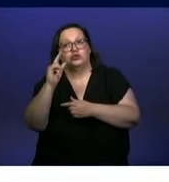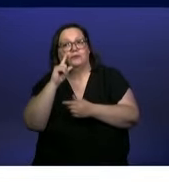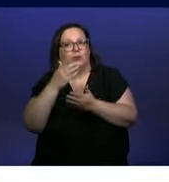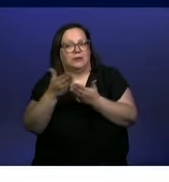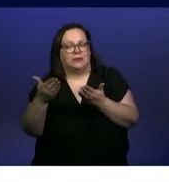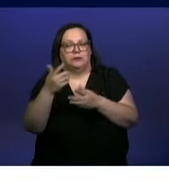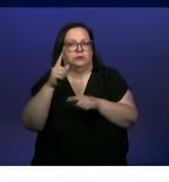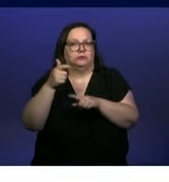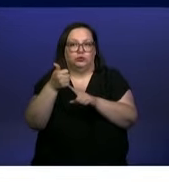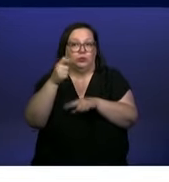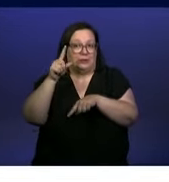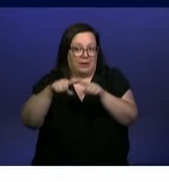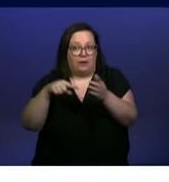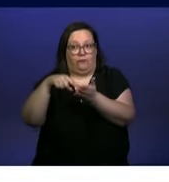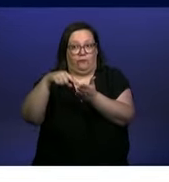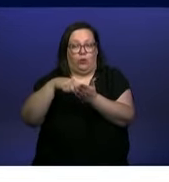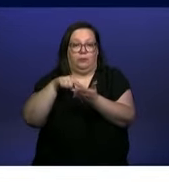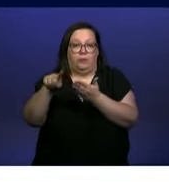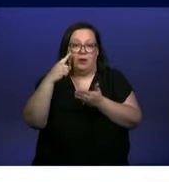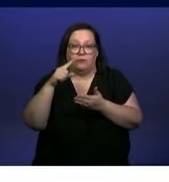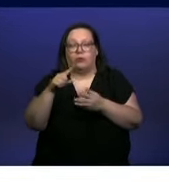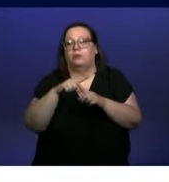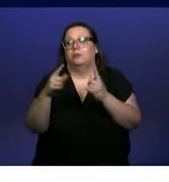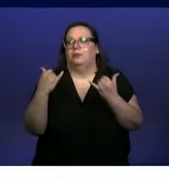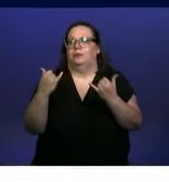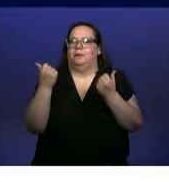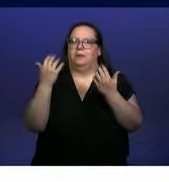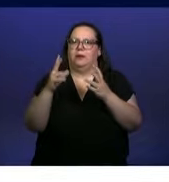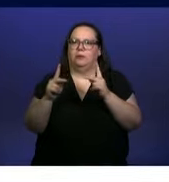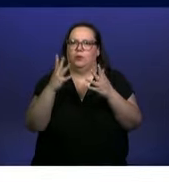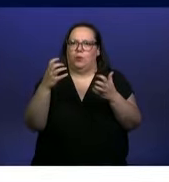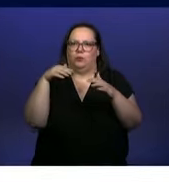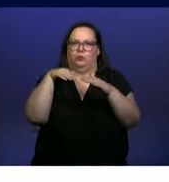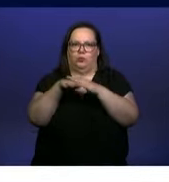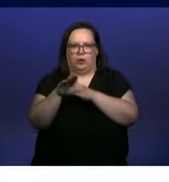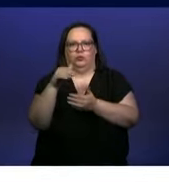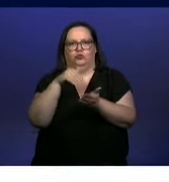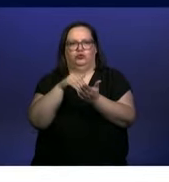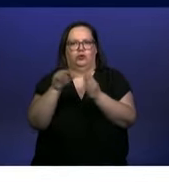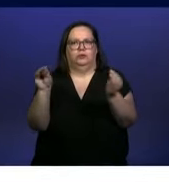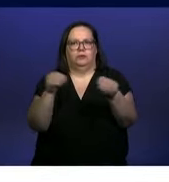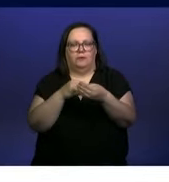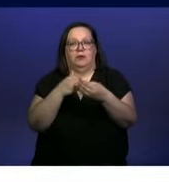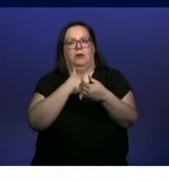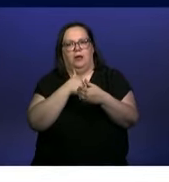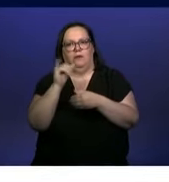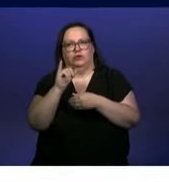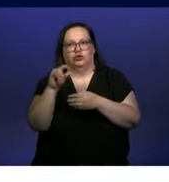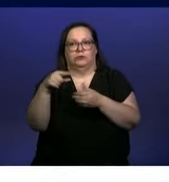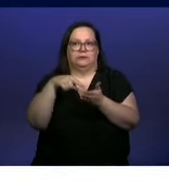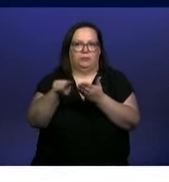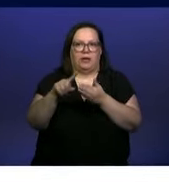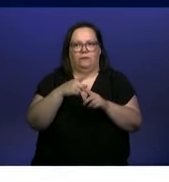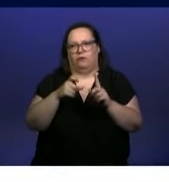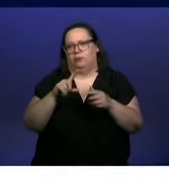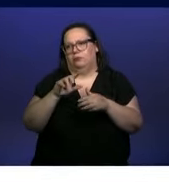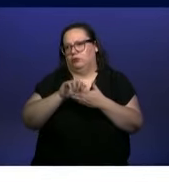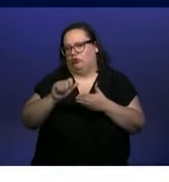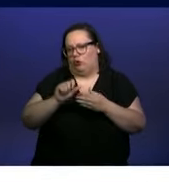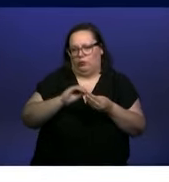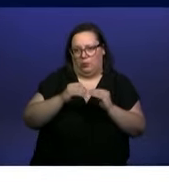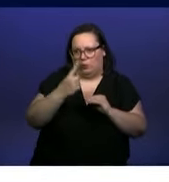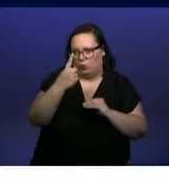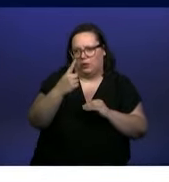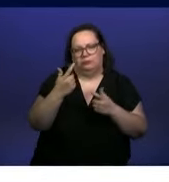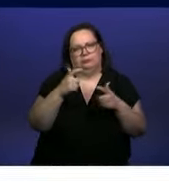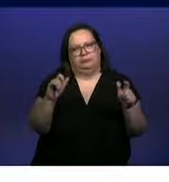for. Yet today, many people want to walk into the doctor's office and have insurance pay dollar number one. That's a huge mistake. The third thing